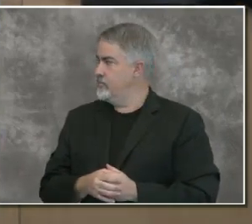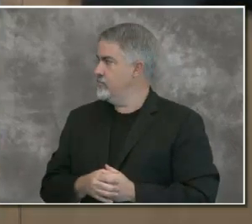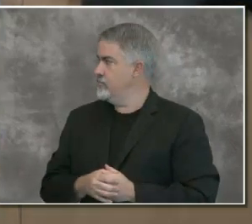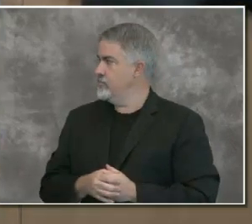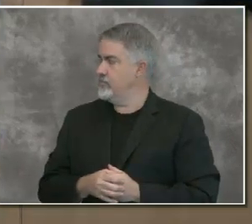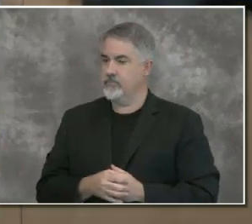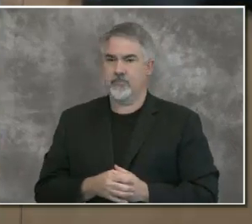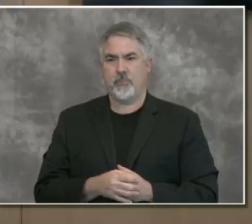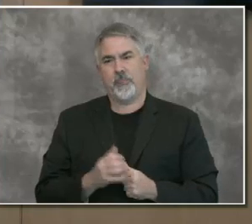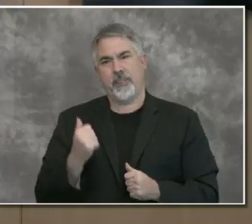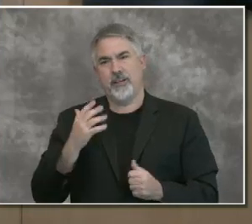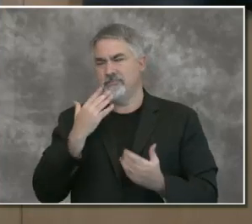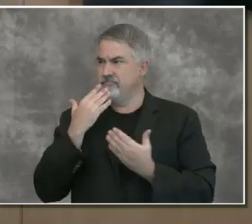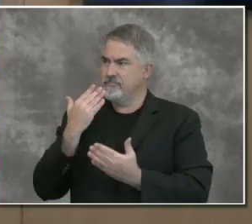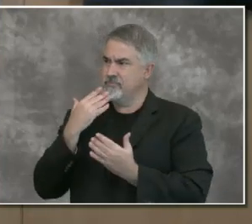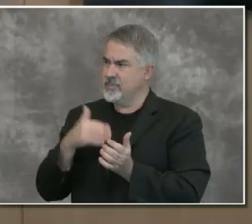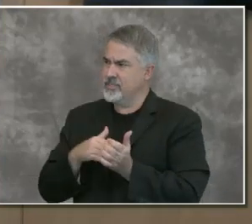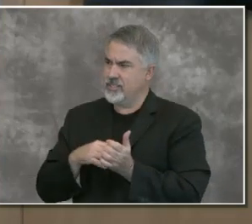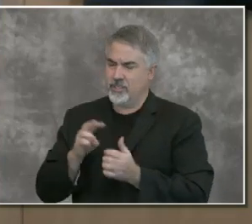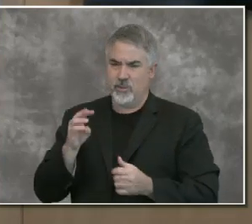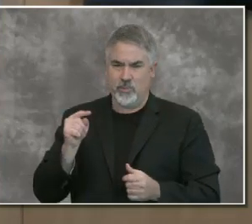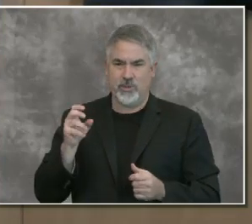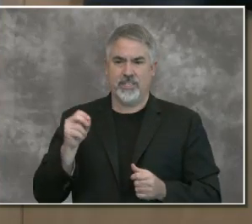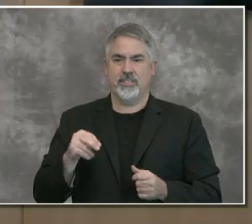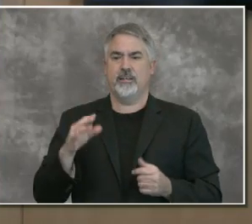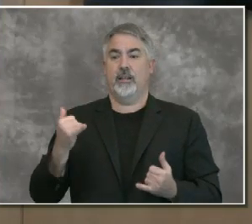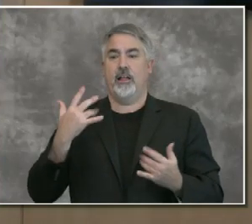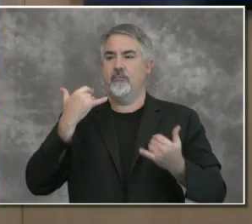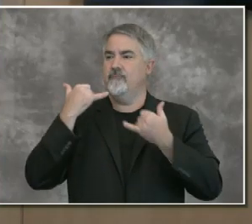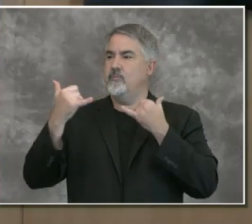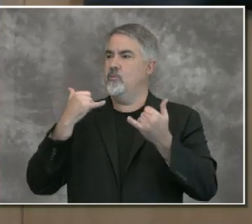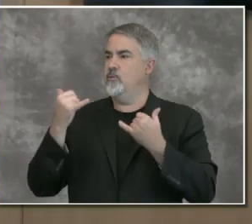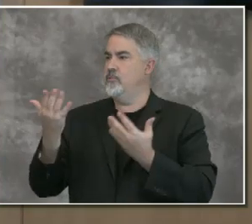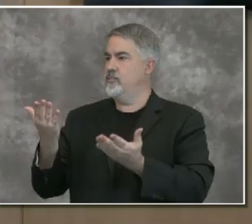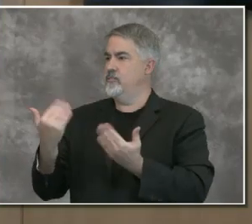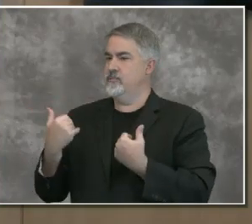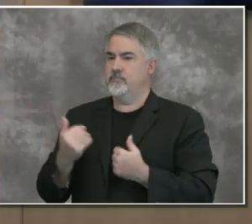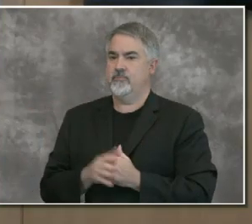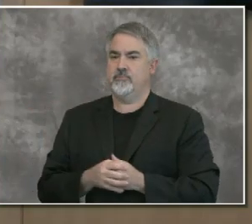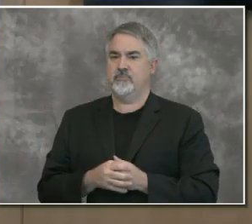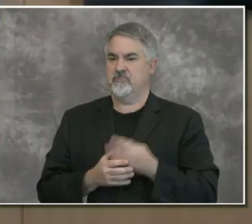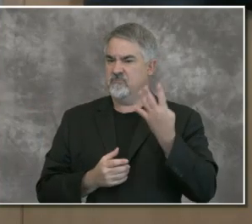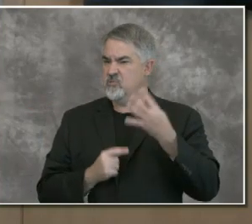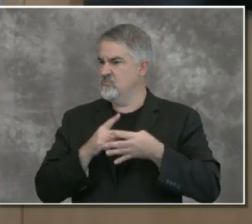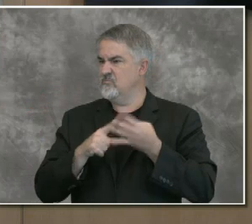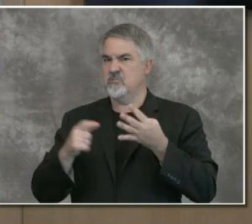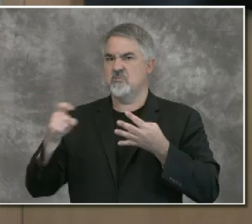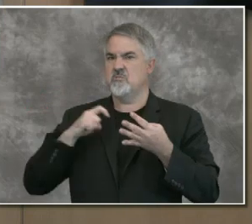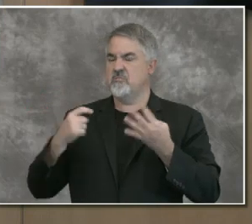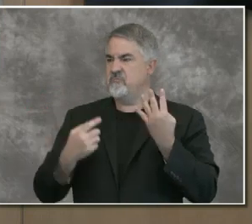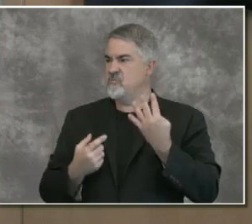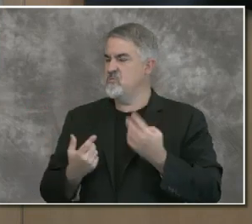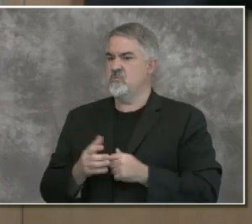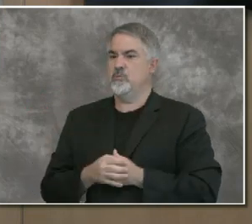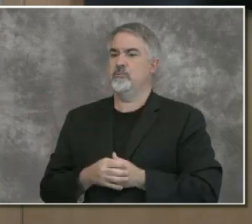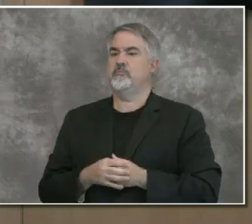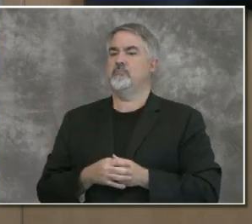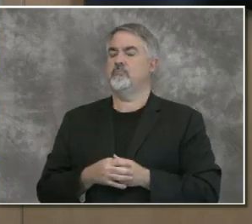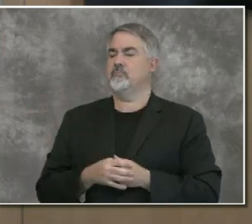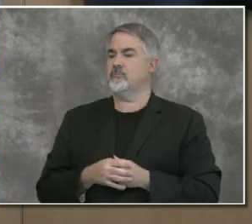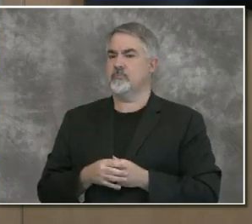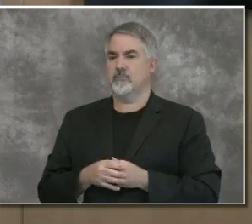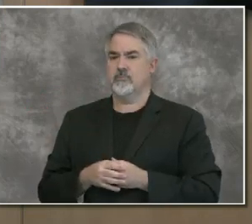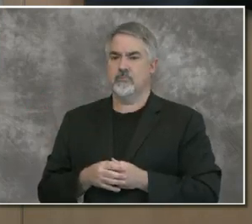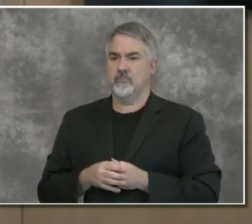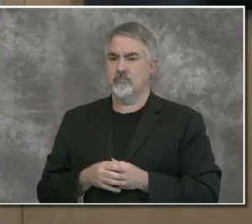Thank you, Dr. Wooten. We will now go to the phoned-in calls. I believe we have 4 waiting. If in the introduction to you, if we don't state